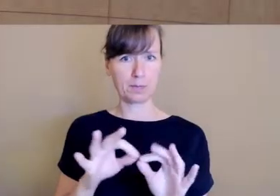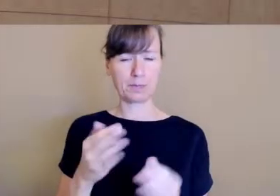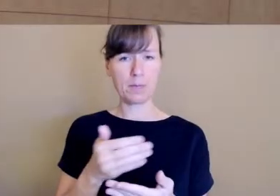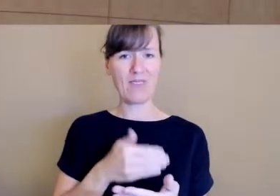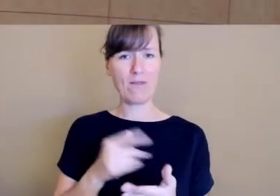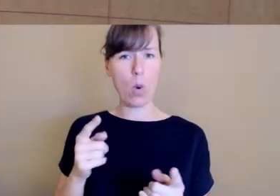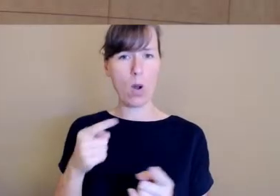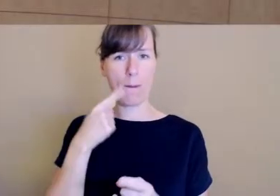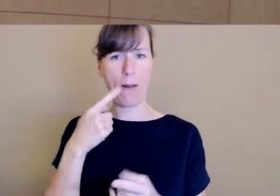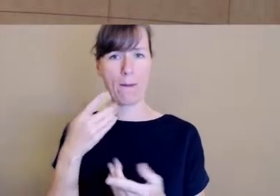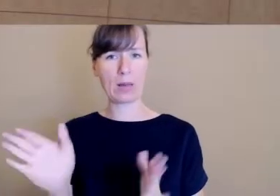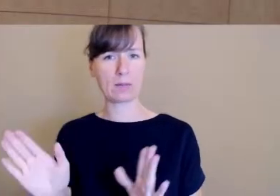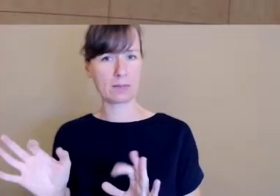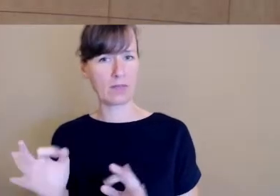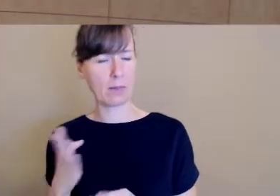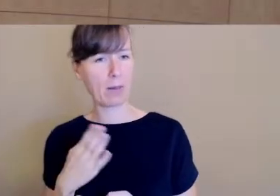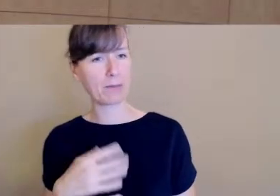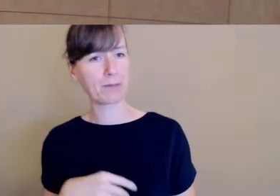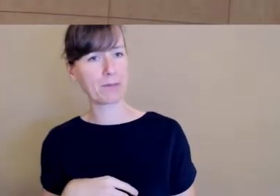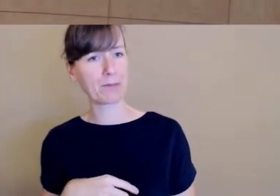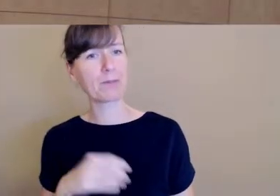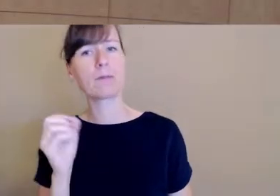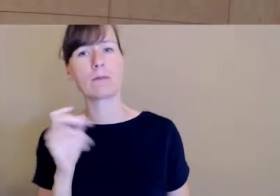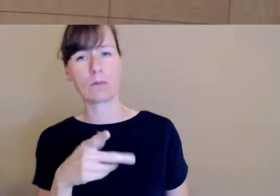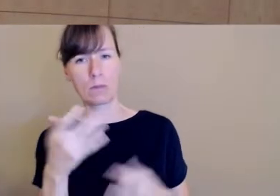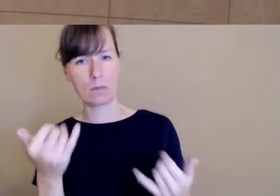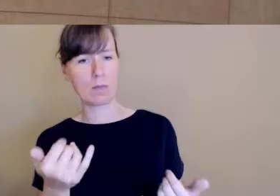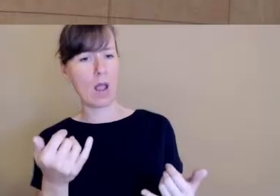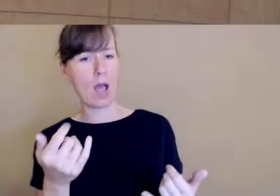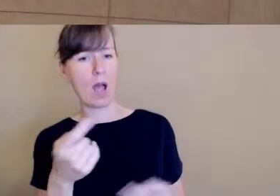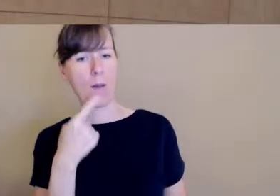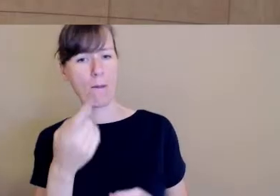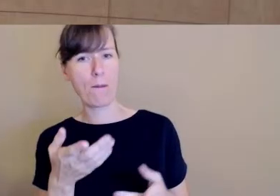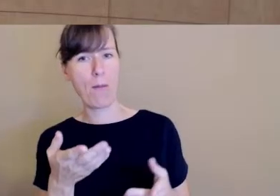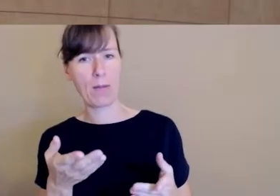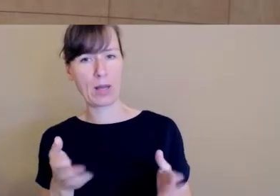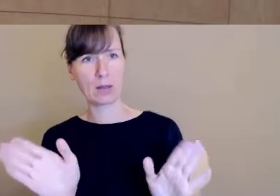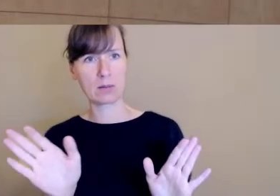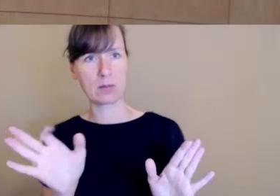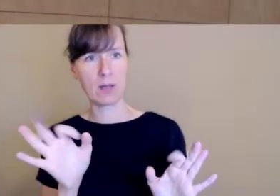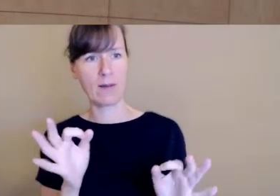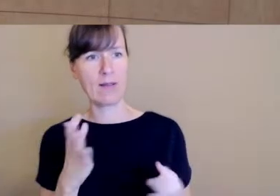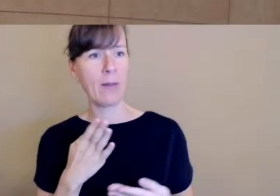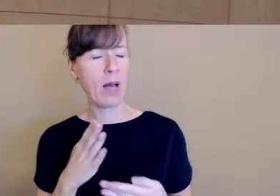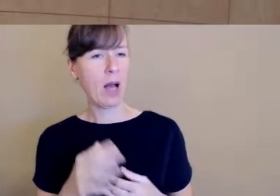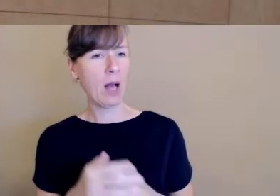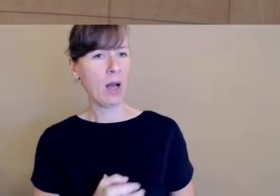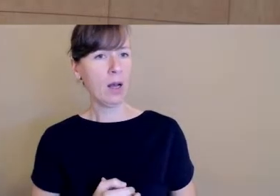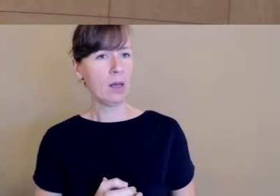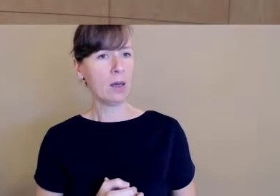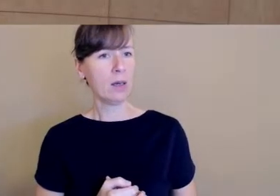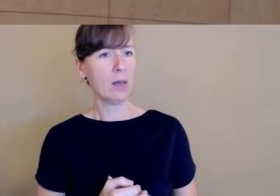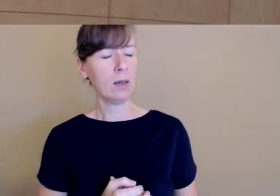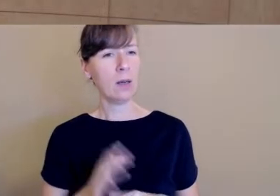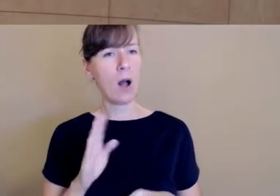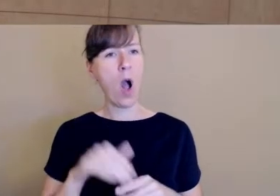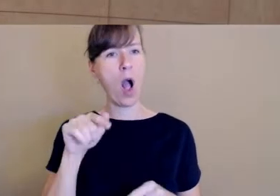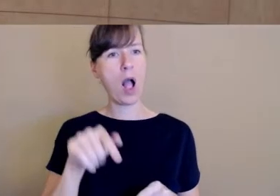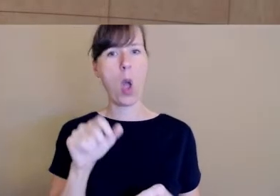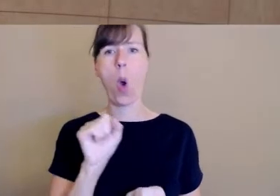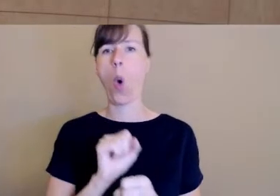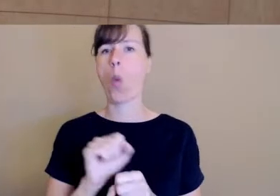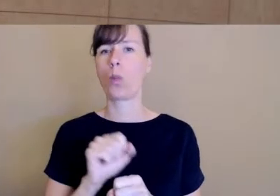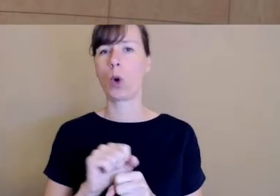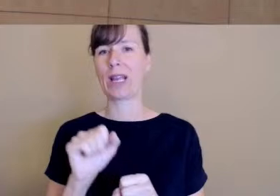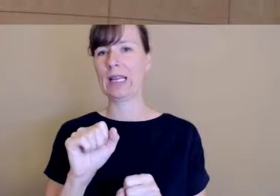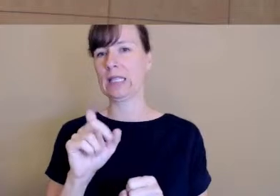All right, let us dive into the public input then. Is there any public input on the working draft